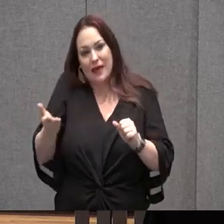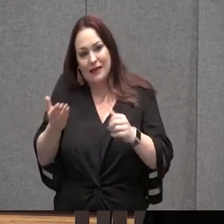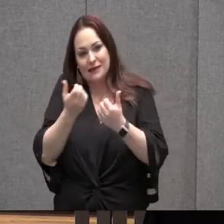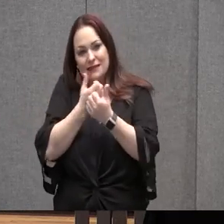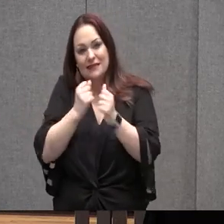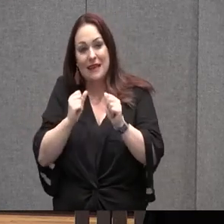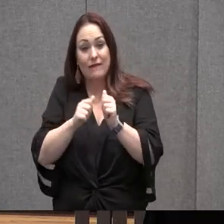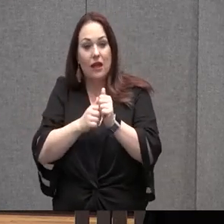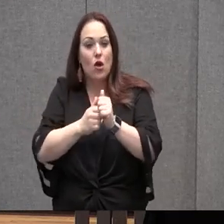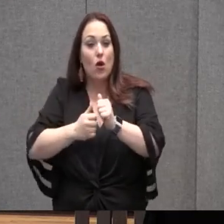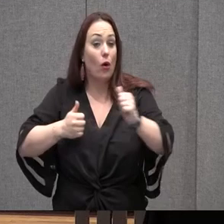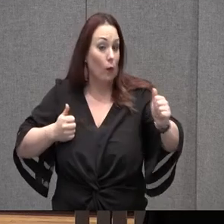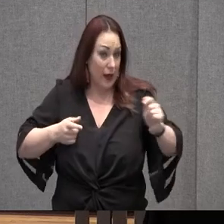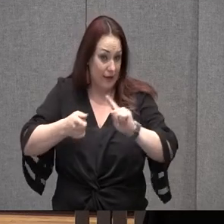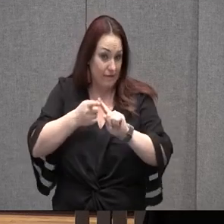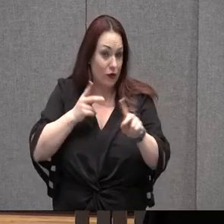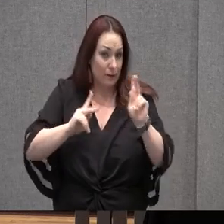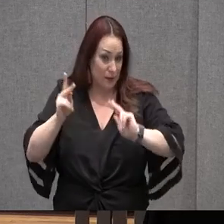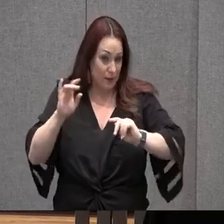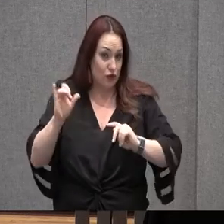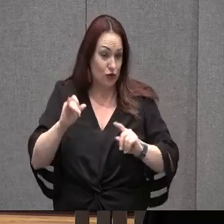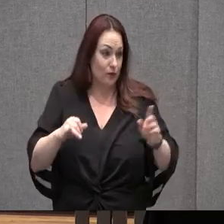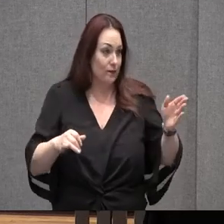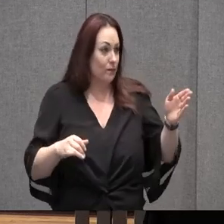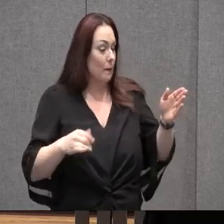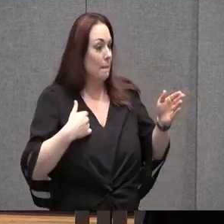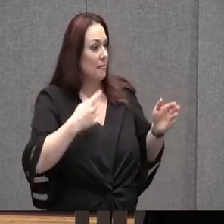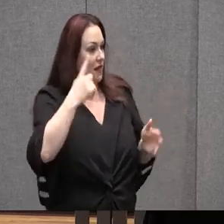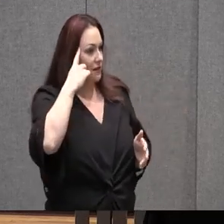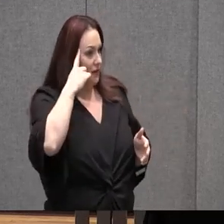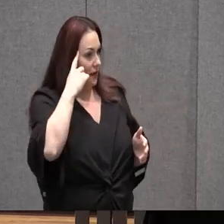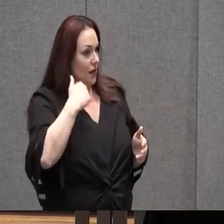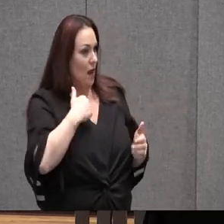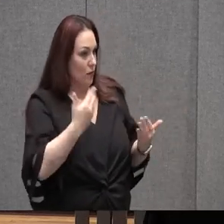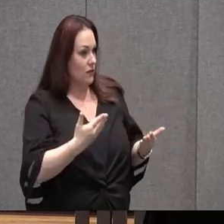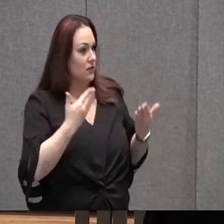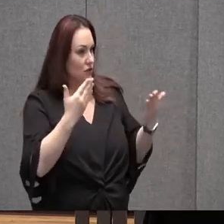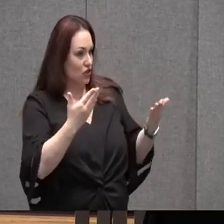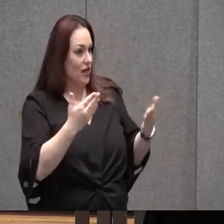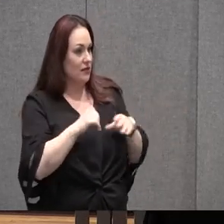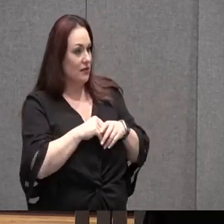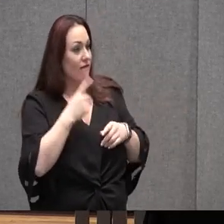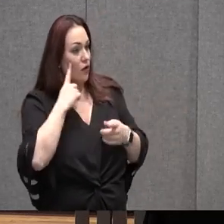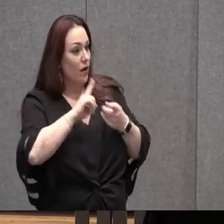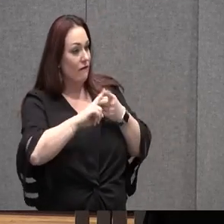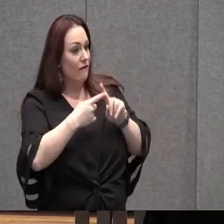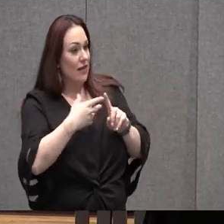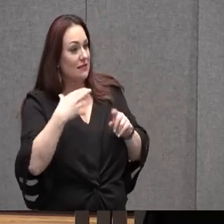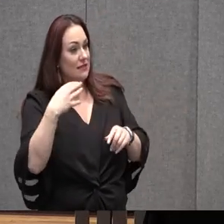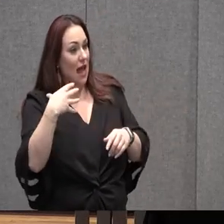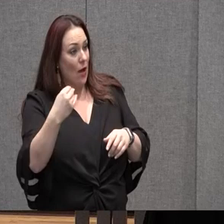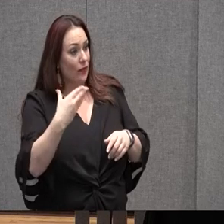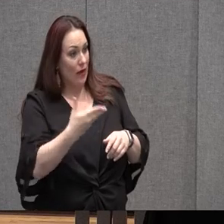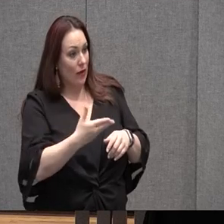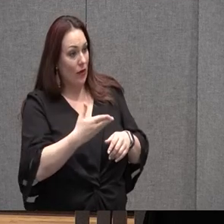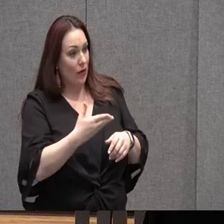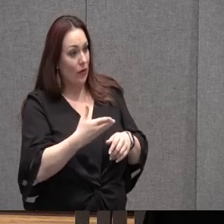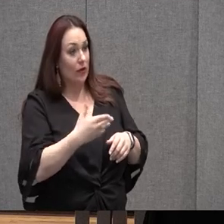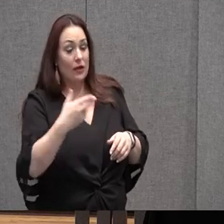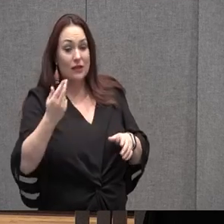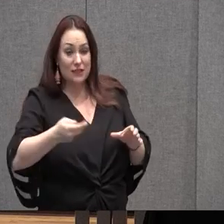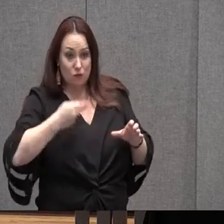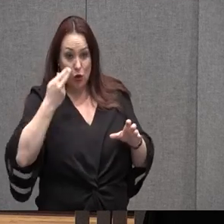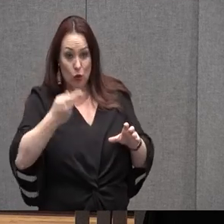people too. So I was thinking, I would suggest for her friends out there to use the